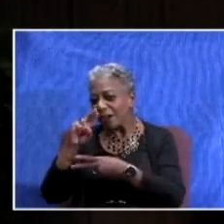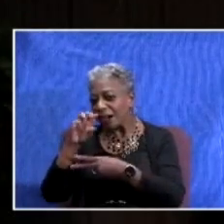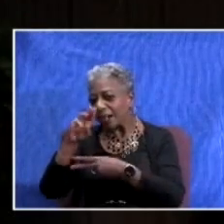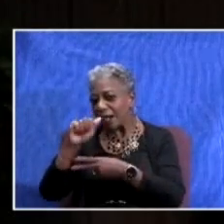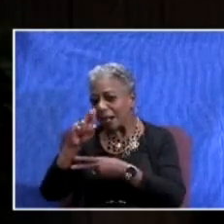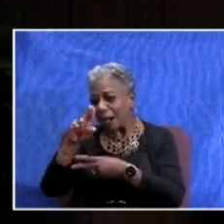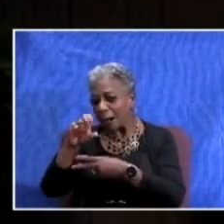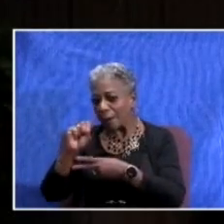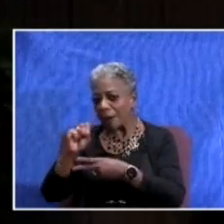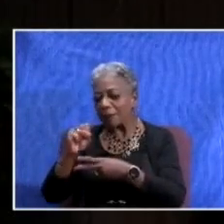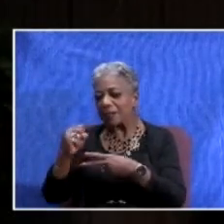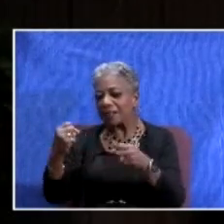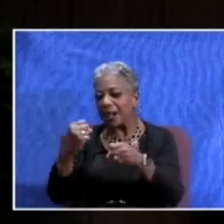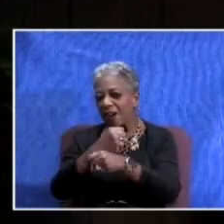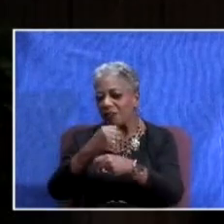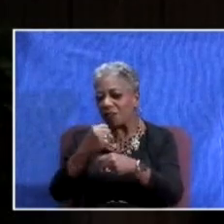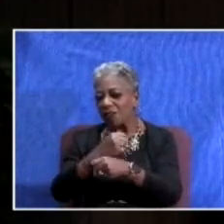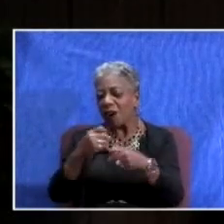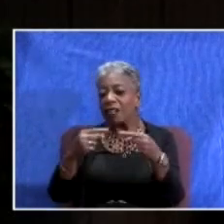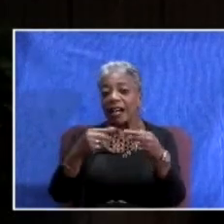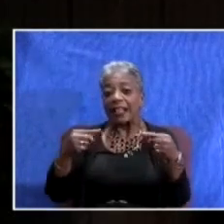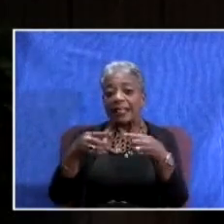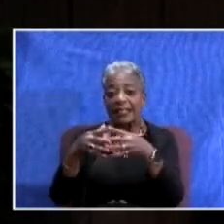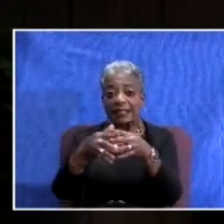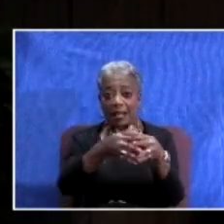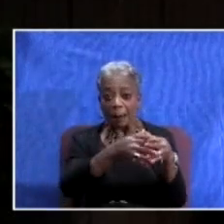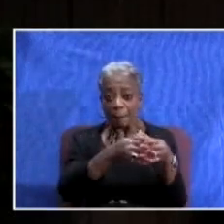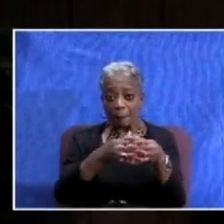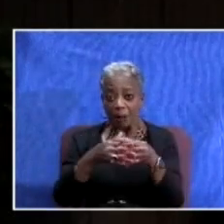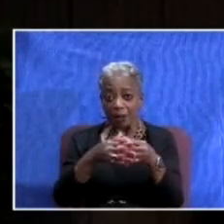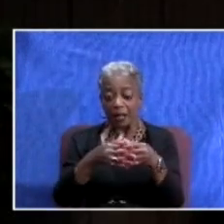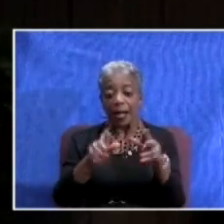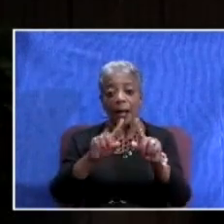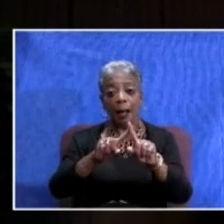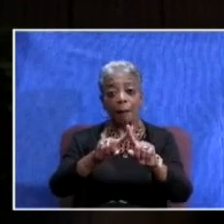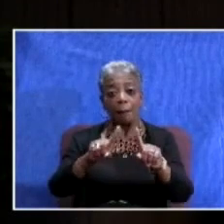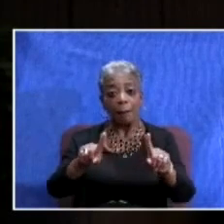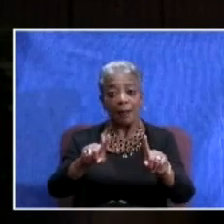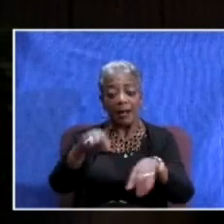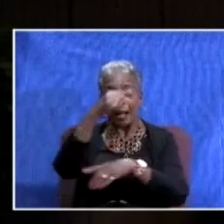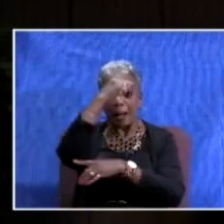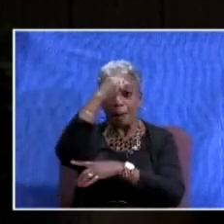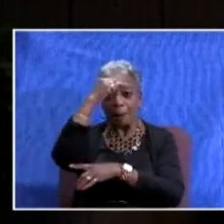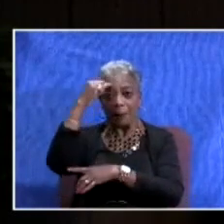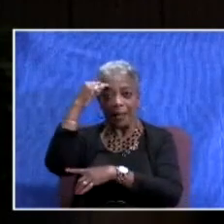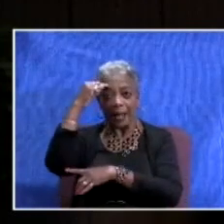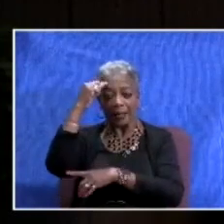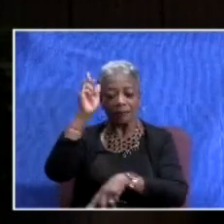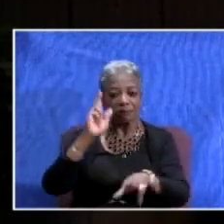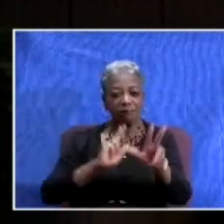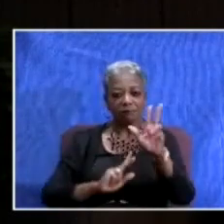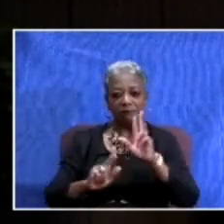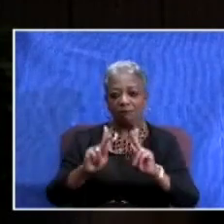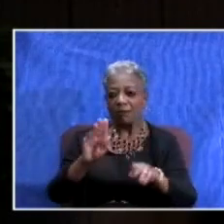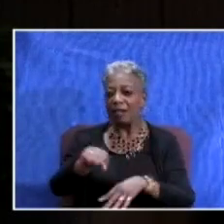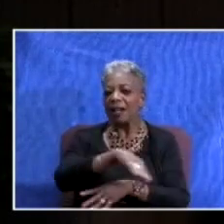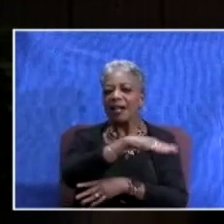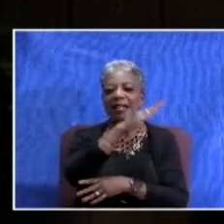against America. But black people have never fought against the